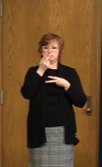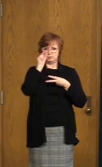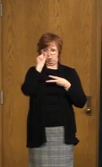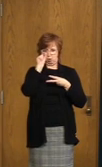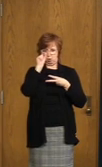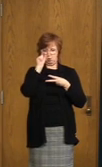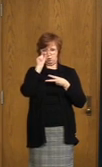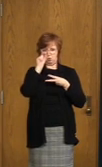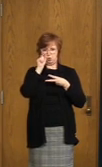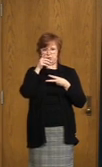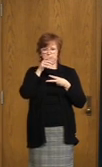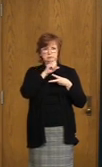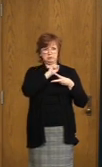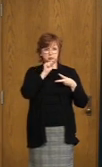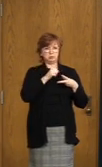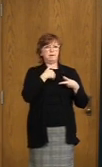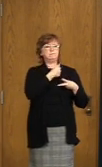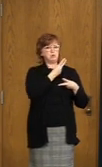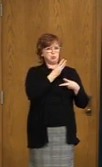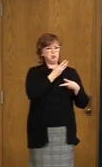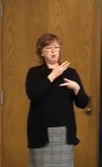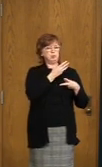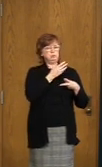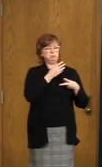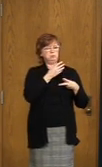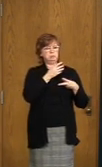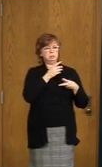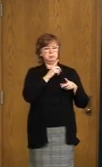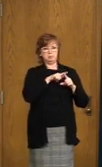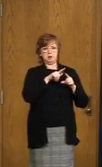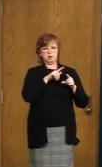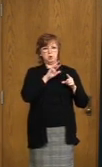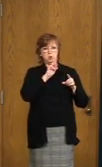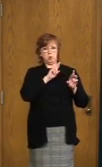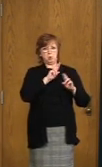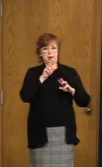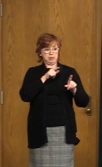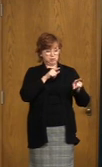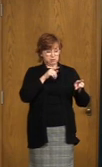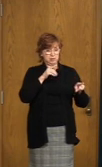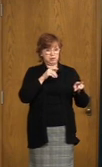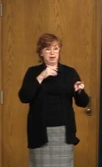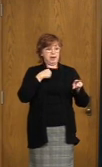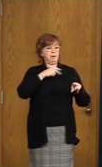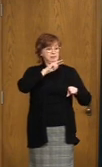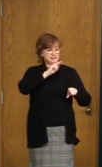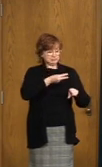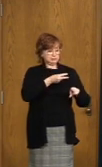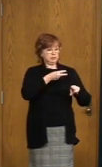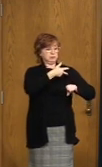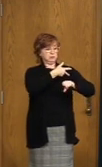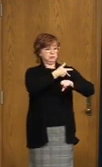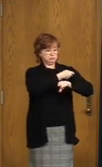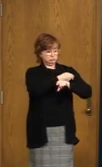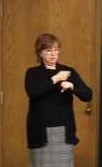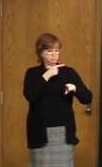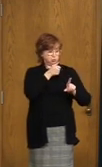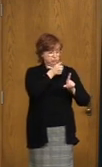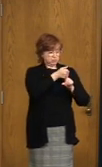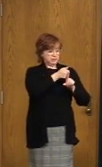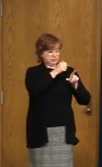amount of vaccine left in Saskatoon, but that's already for booked second dose appointments associated with that very